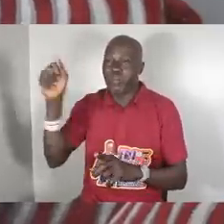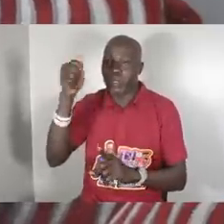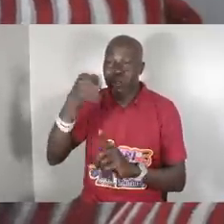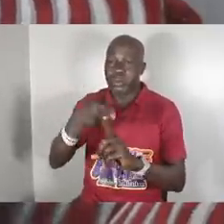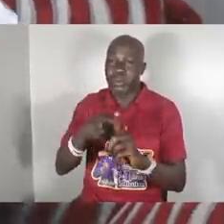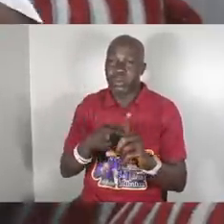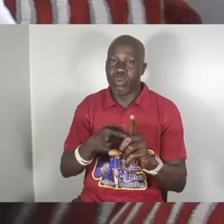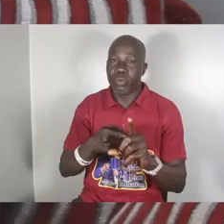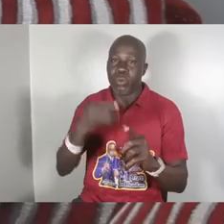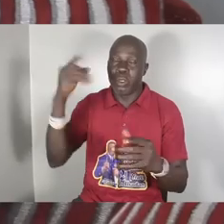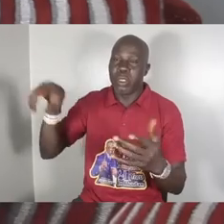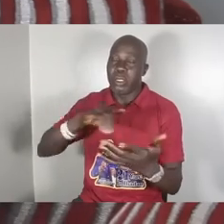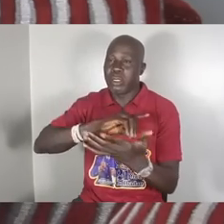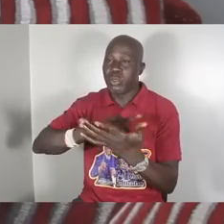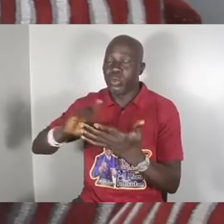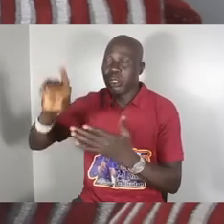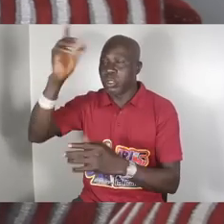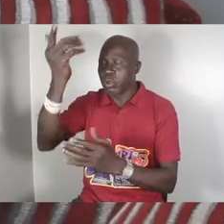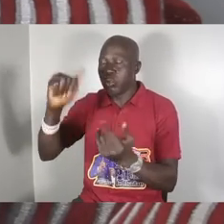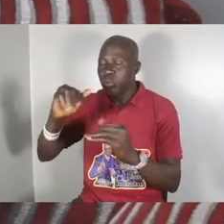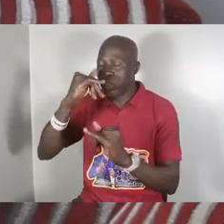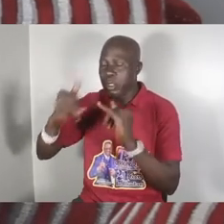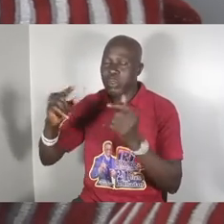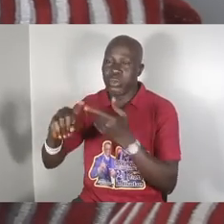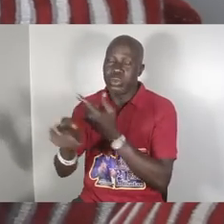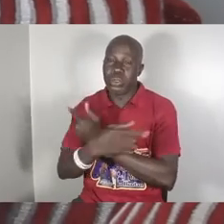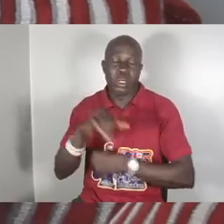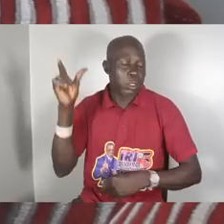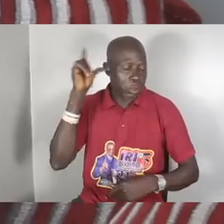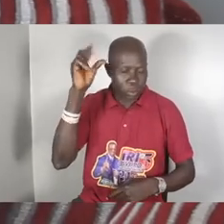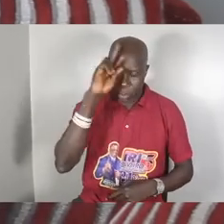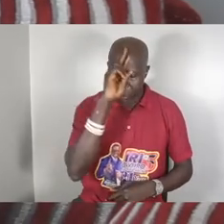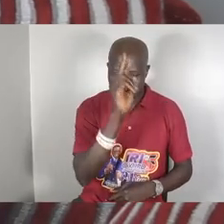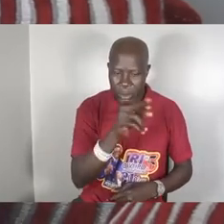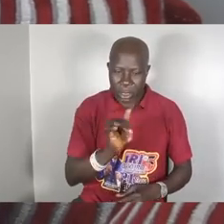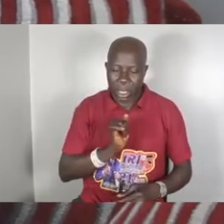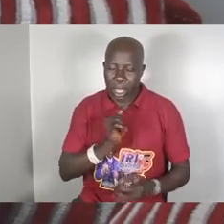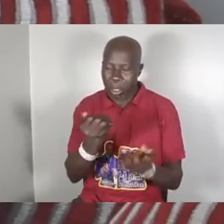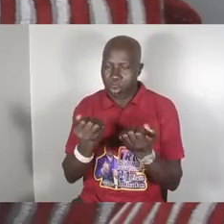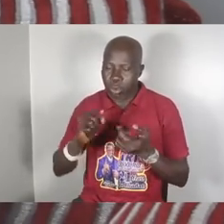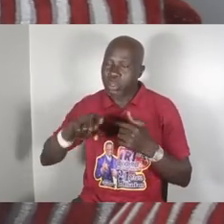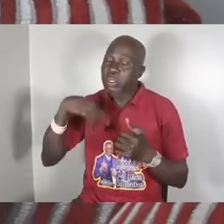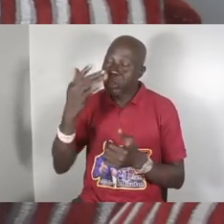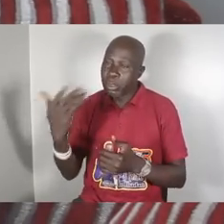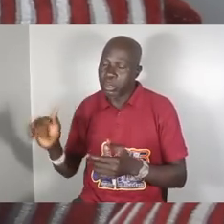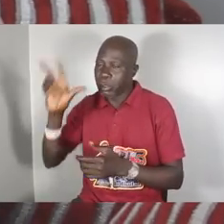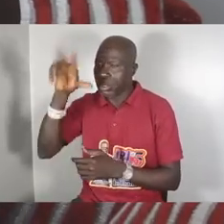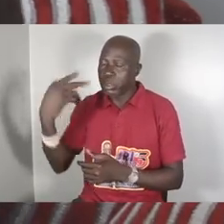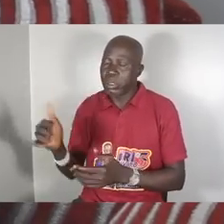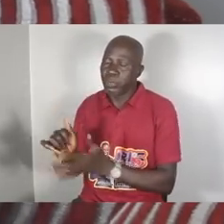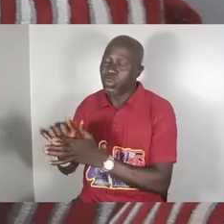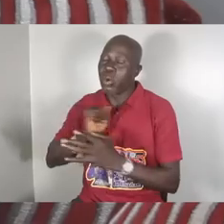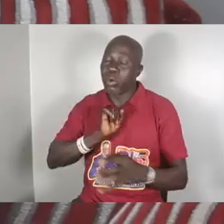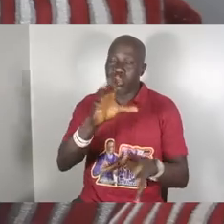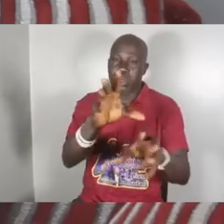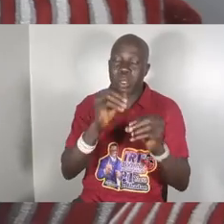10th month, the week comes ahead today. Listen, sir, I want to say three words. I want to